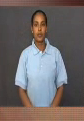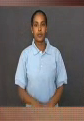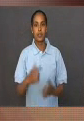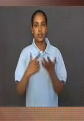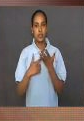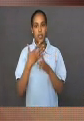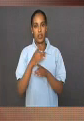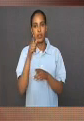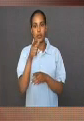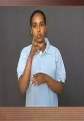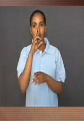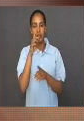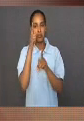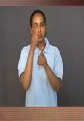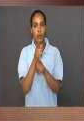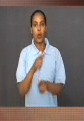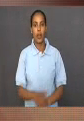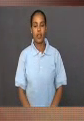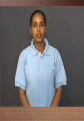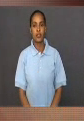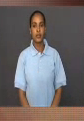then you are correct.